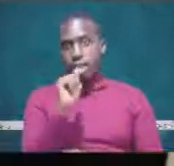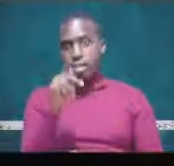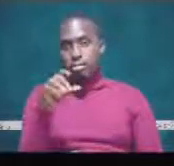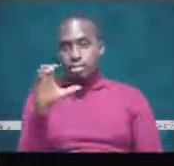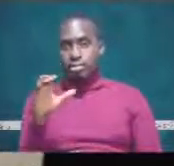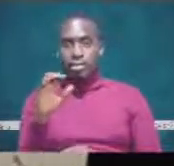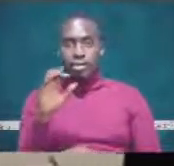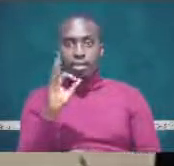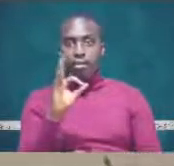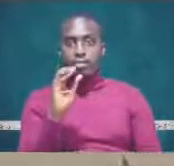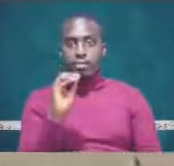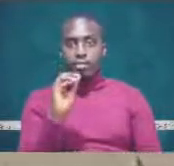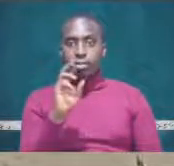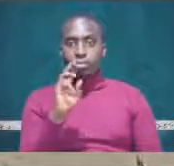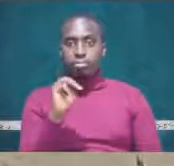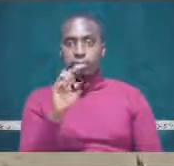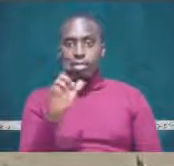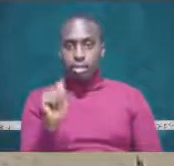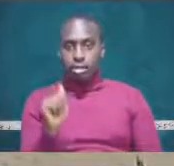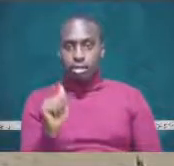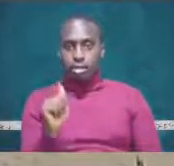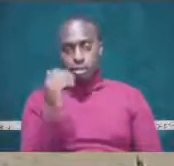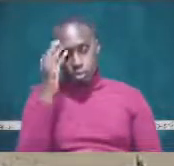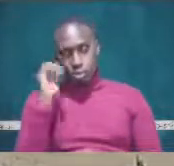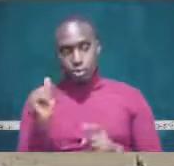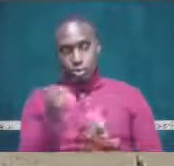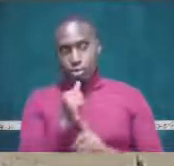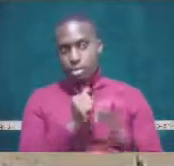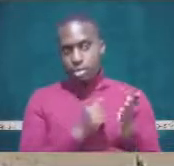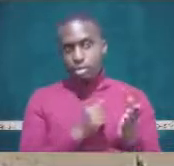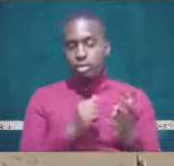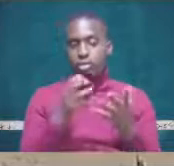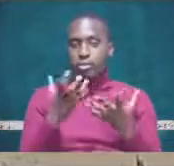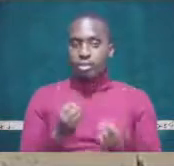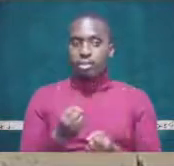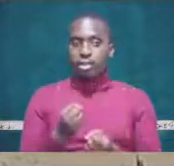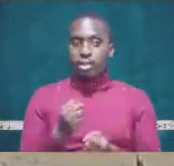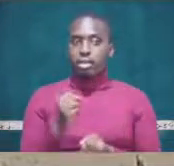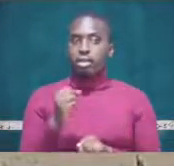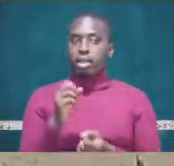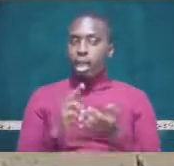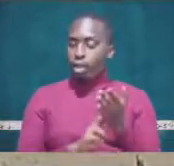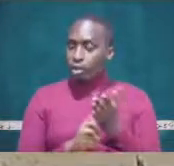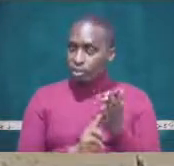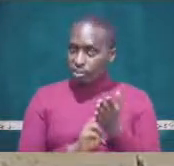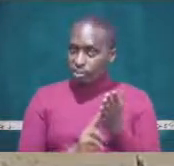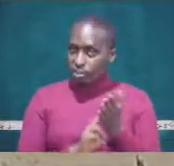the formula, we said, to get average propensity to consume, we get consumption